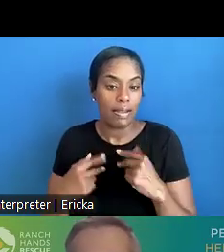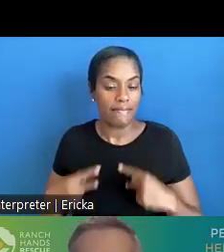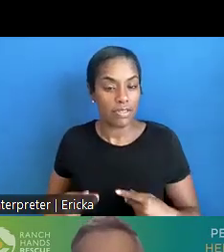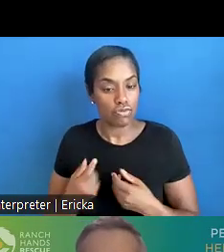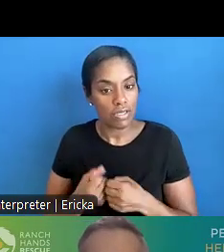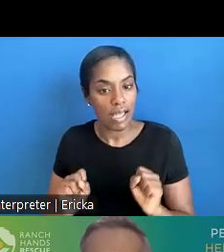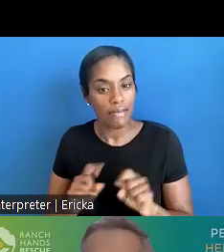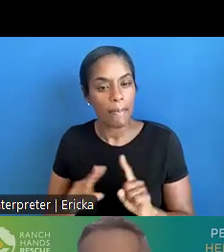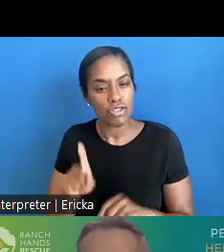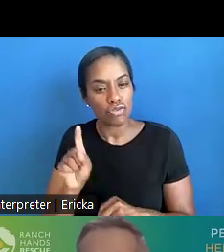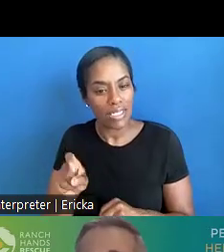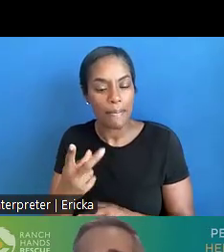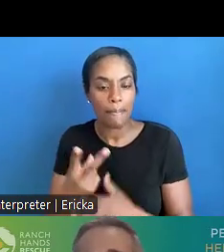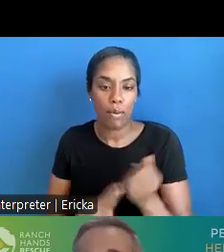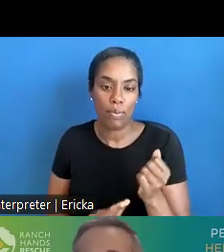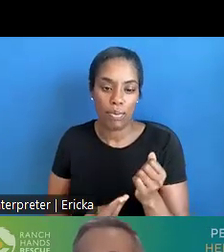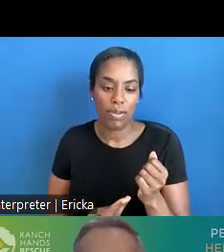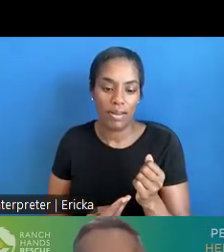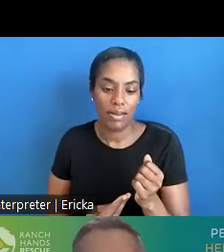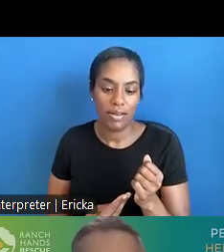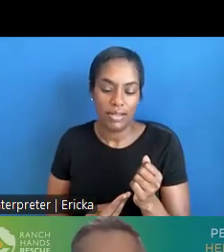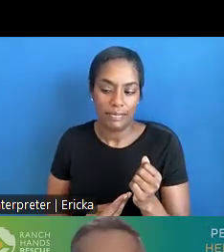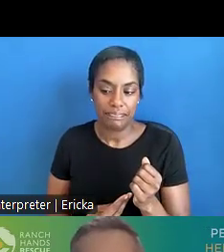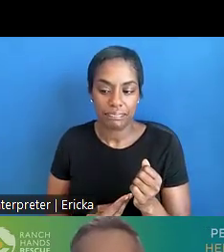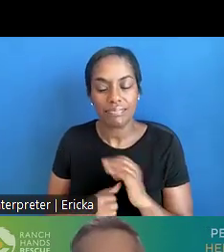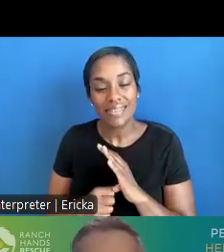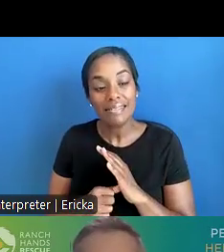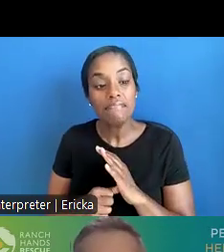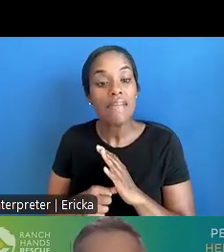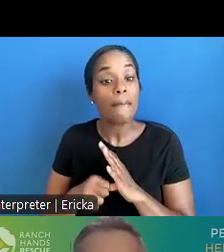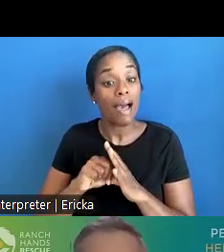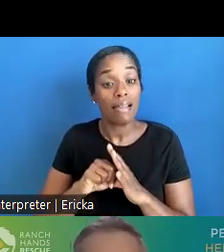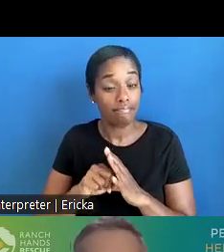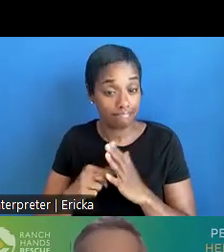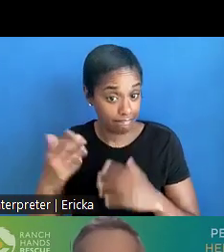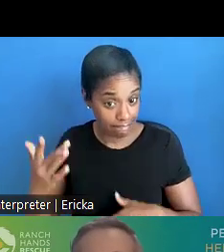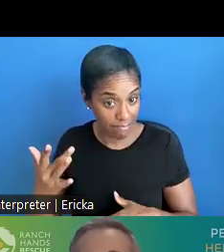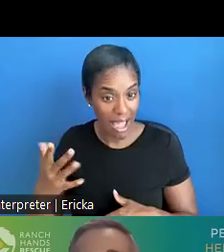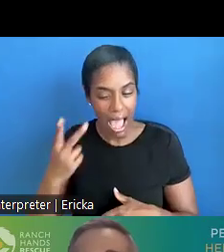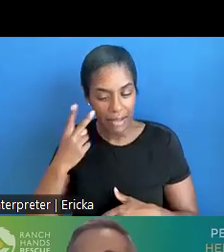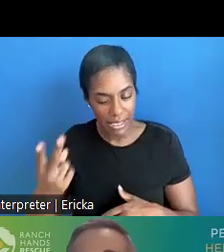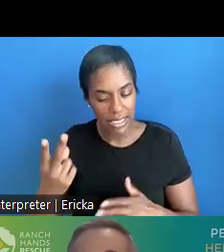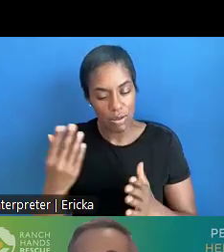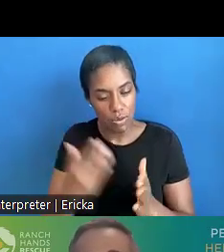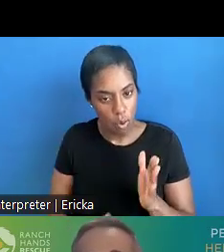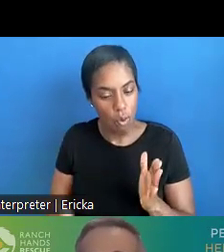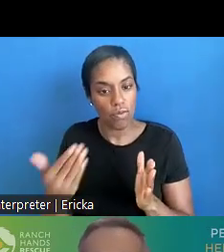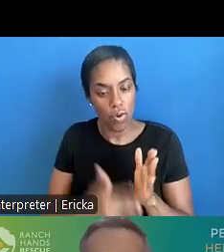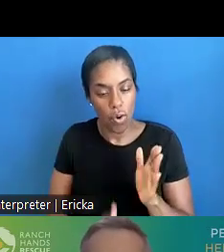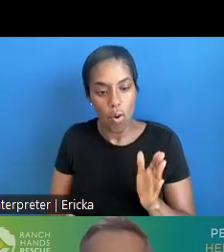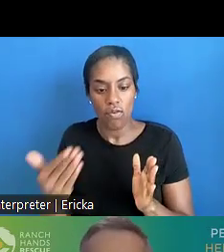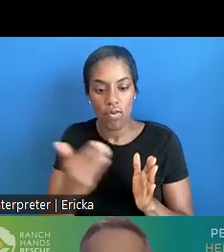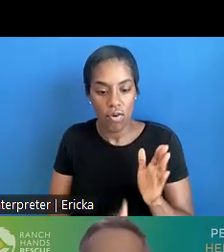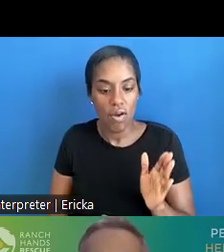you have to have both. And so I highlight this because I have seen over and over the lack of attention to